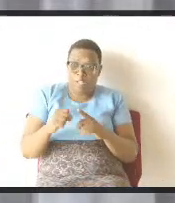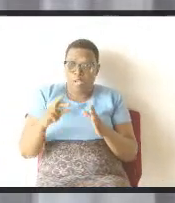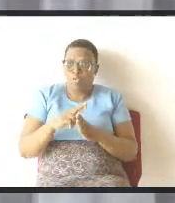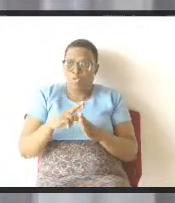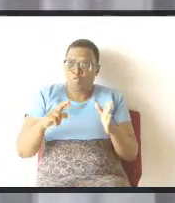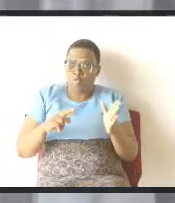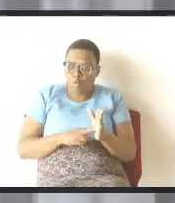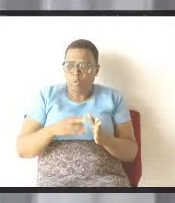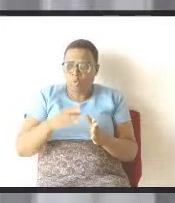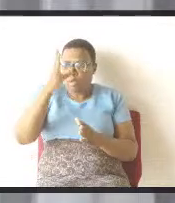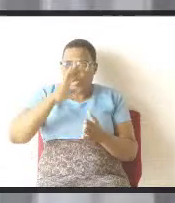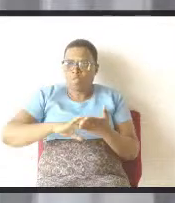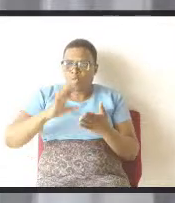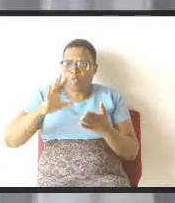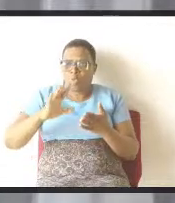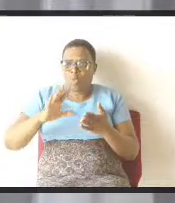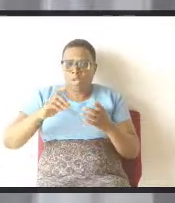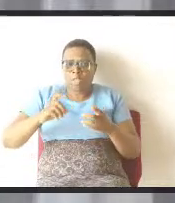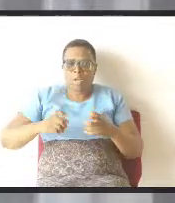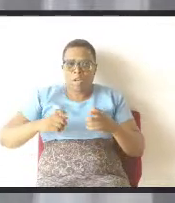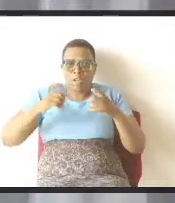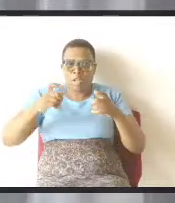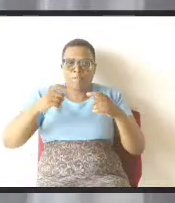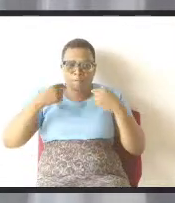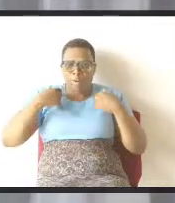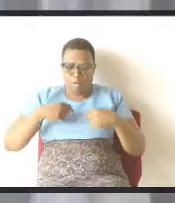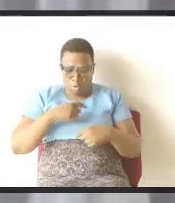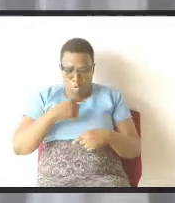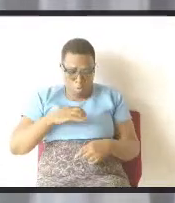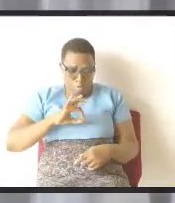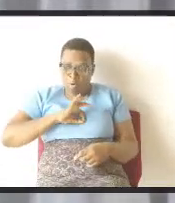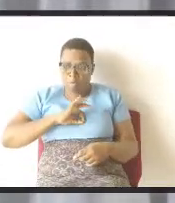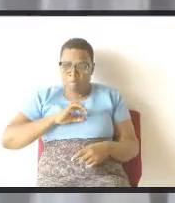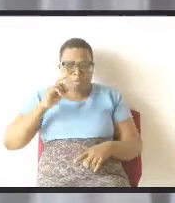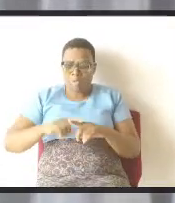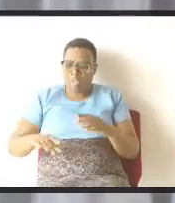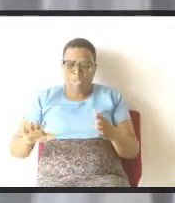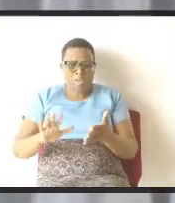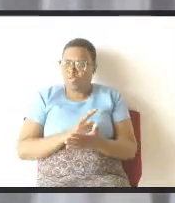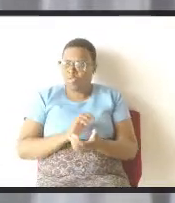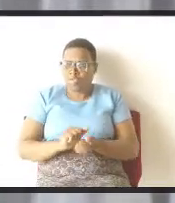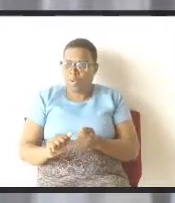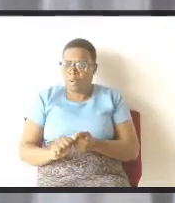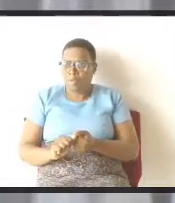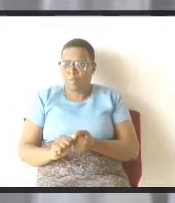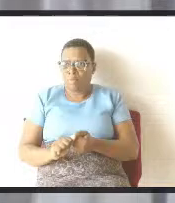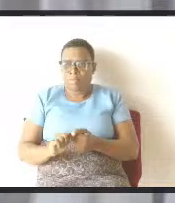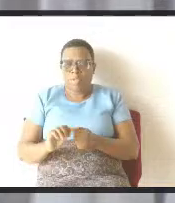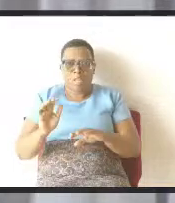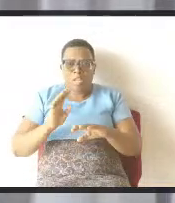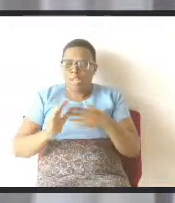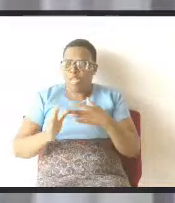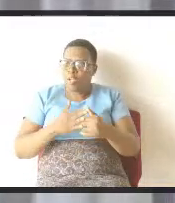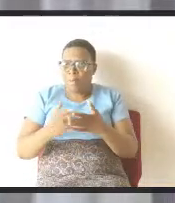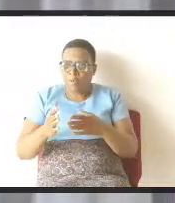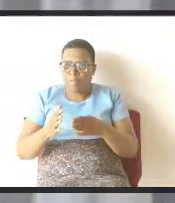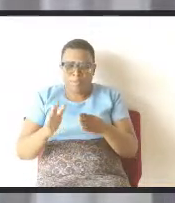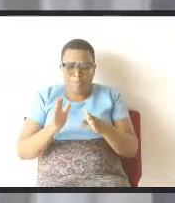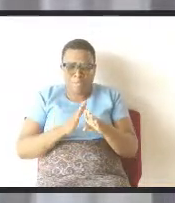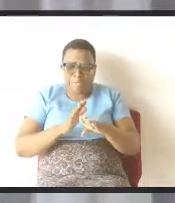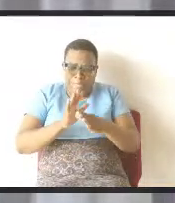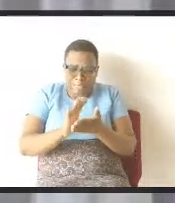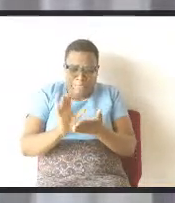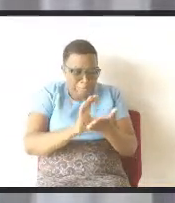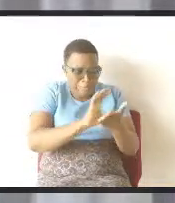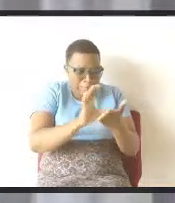an imperishable crown. I don't care how you polish what you get here.